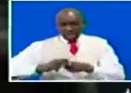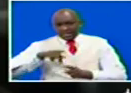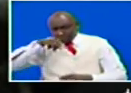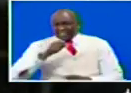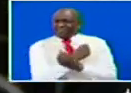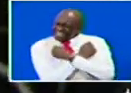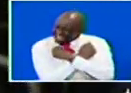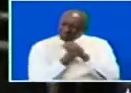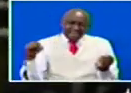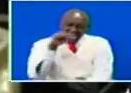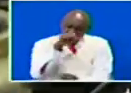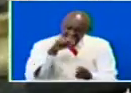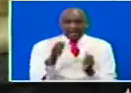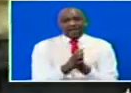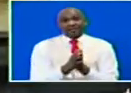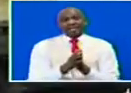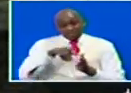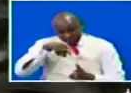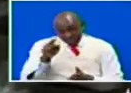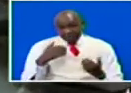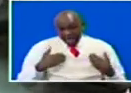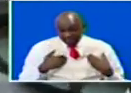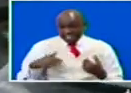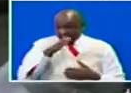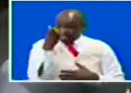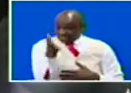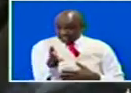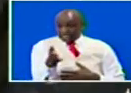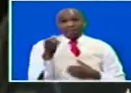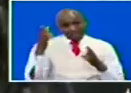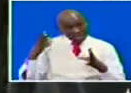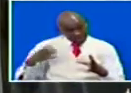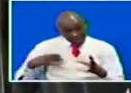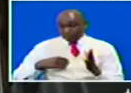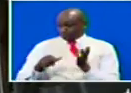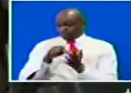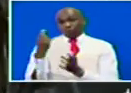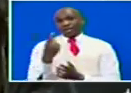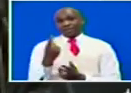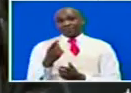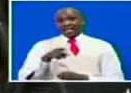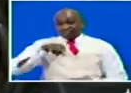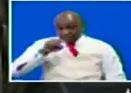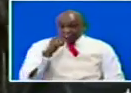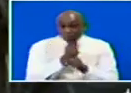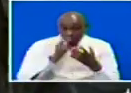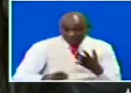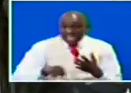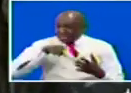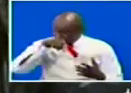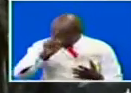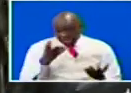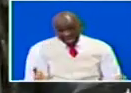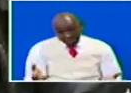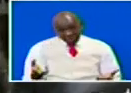for cars has enabled him to thrive in a field reserved for a select few. Never mind the fact that he has never